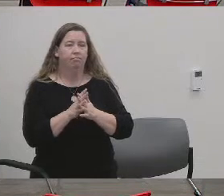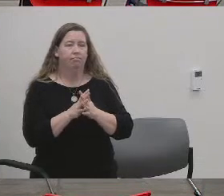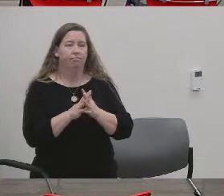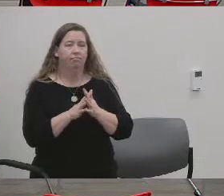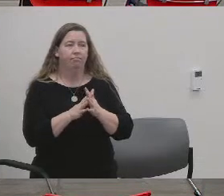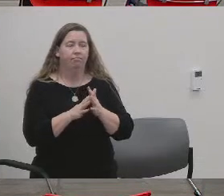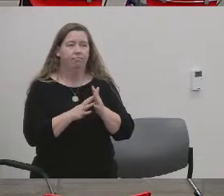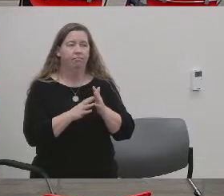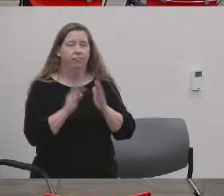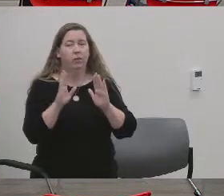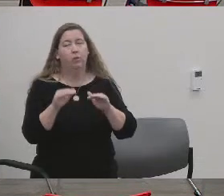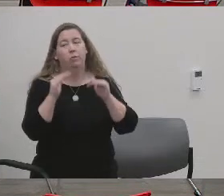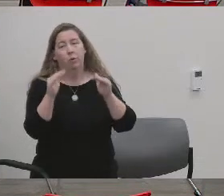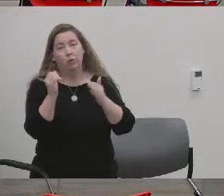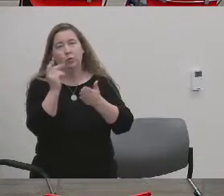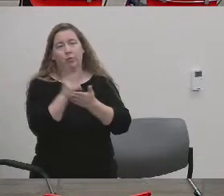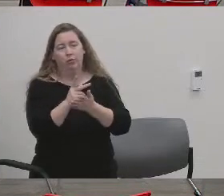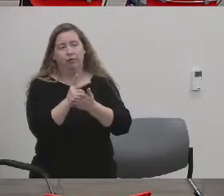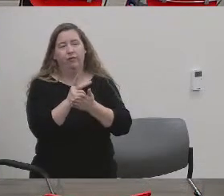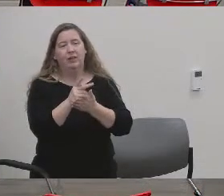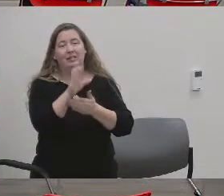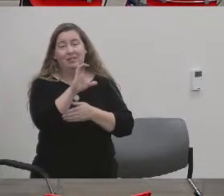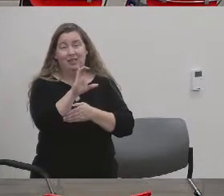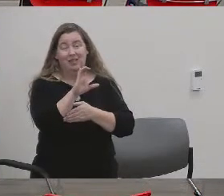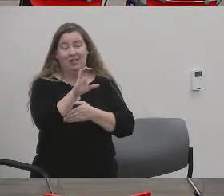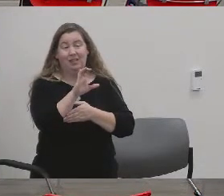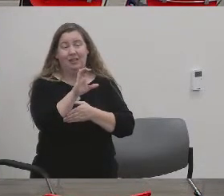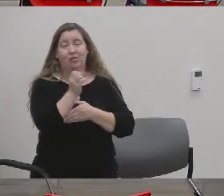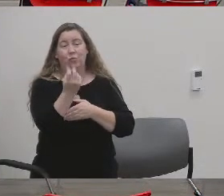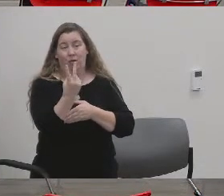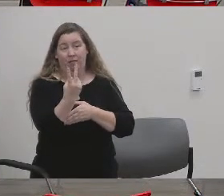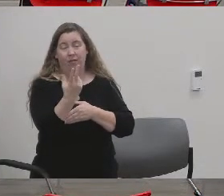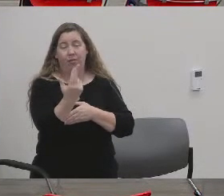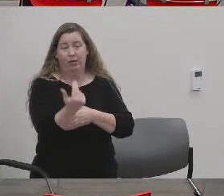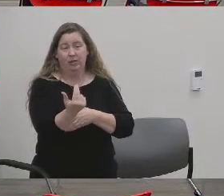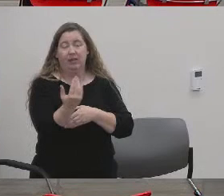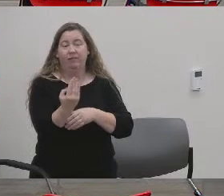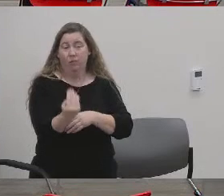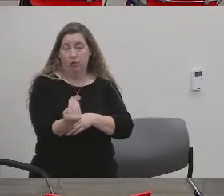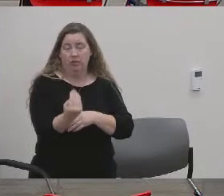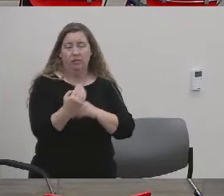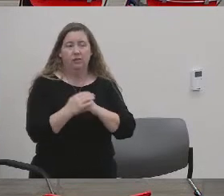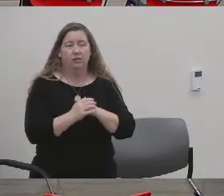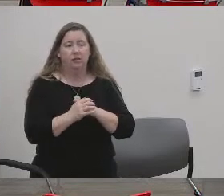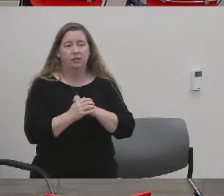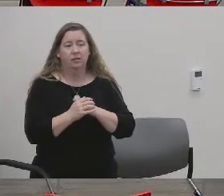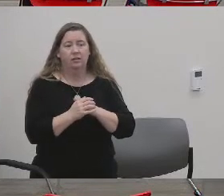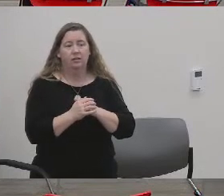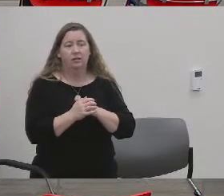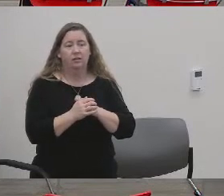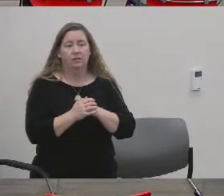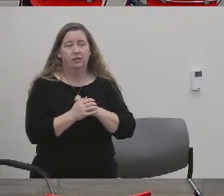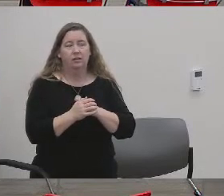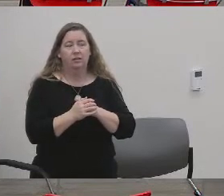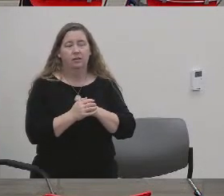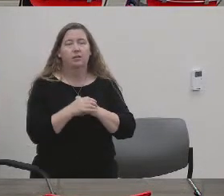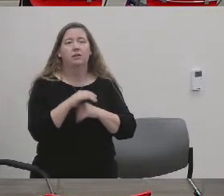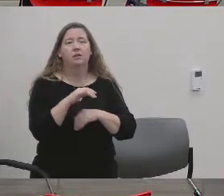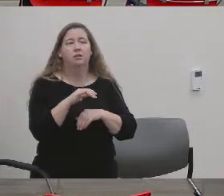We'll need a motion for the approval of item C, items 12, 13, 14. So